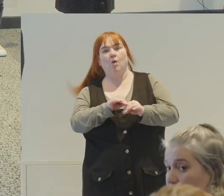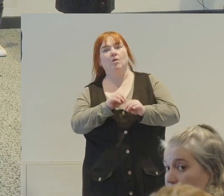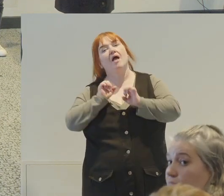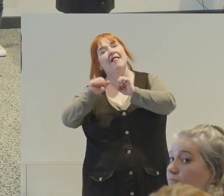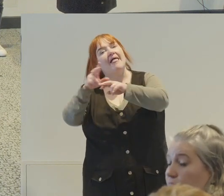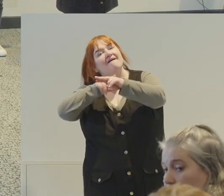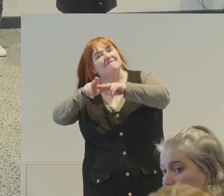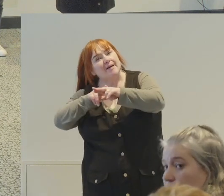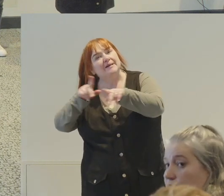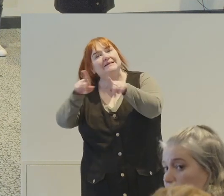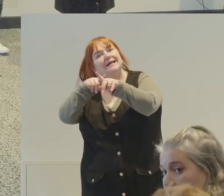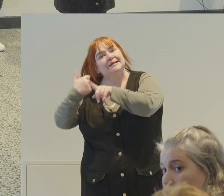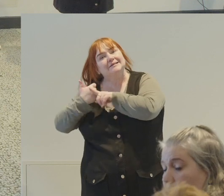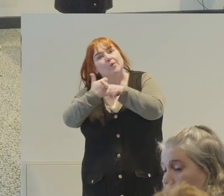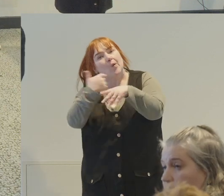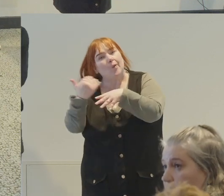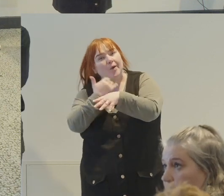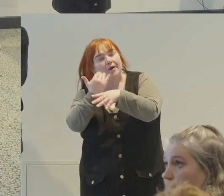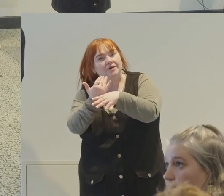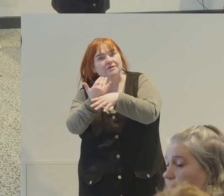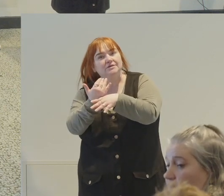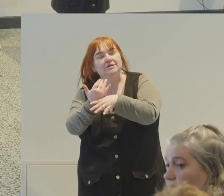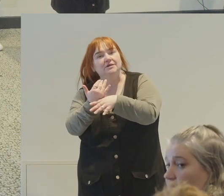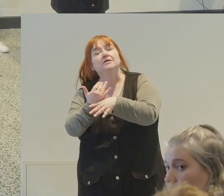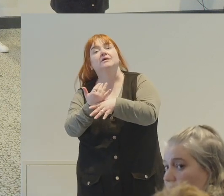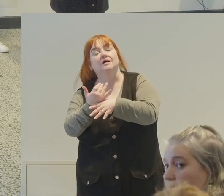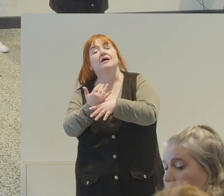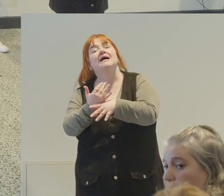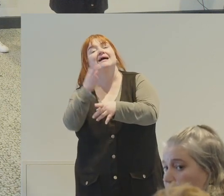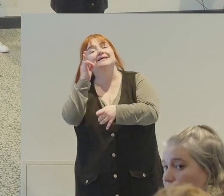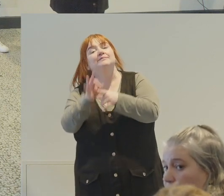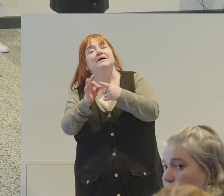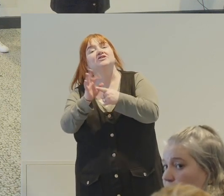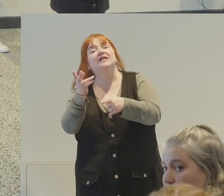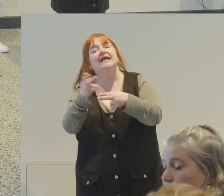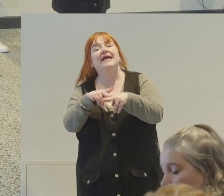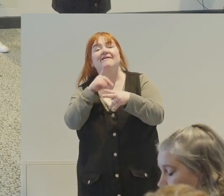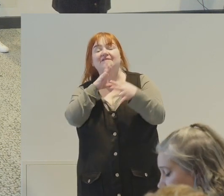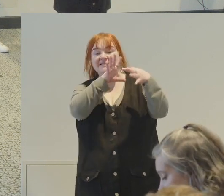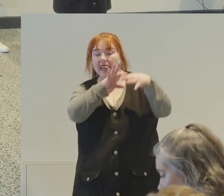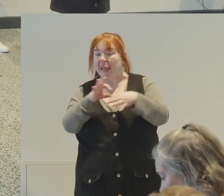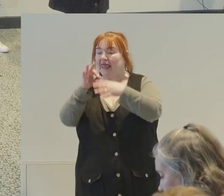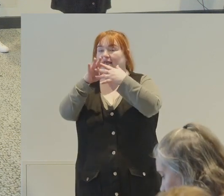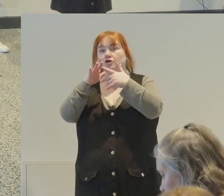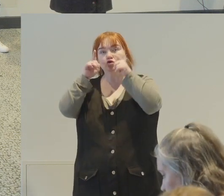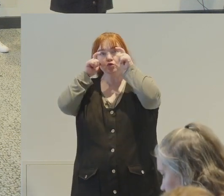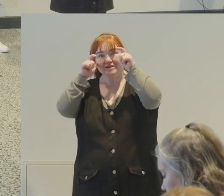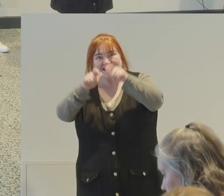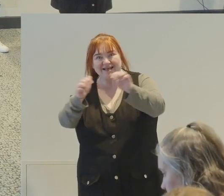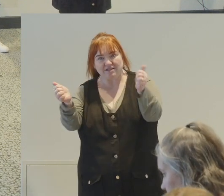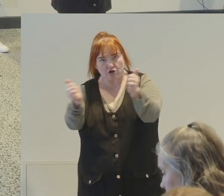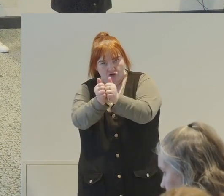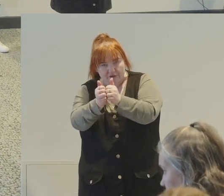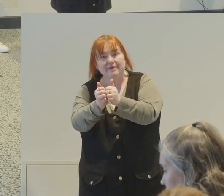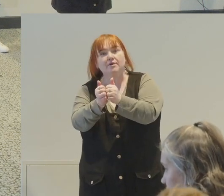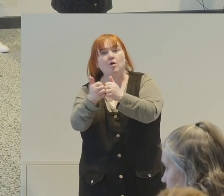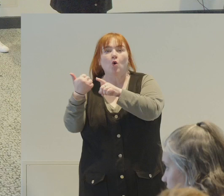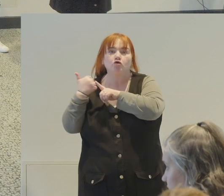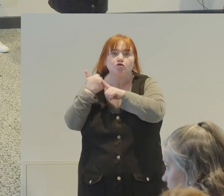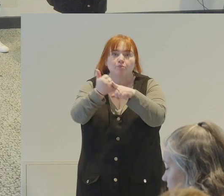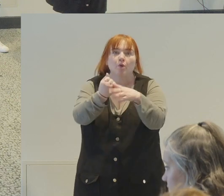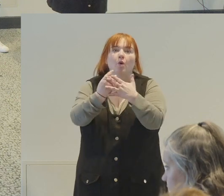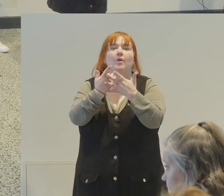workers, especially those people whose benefits are linked to their tenancies and their support within their tenancies.